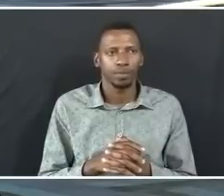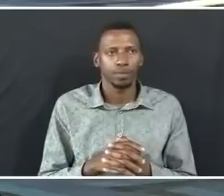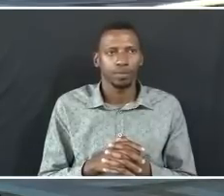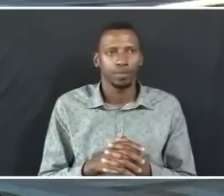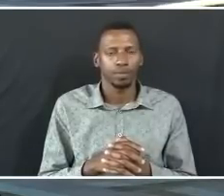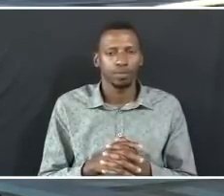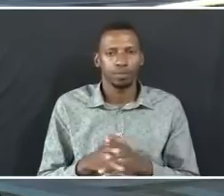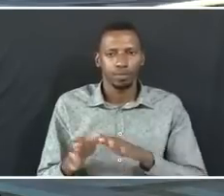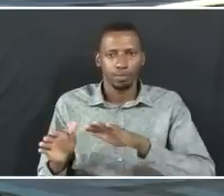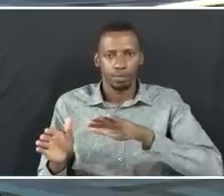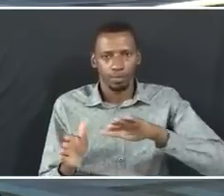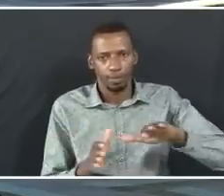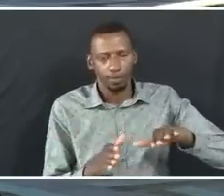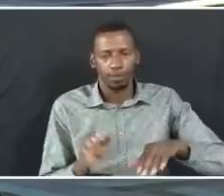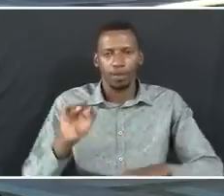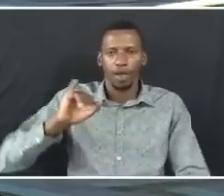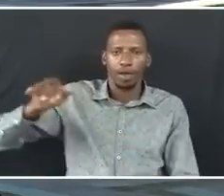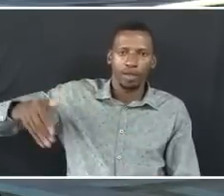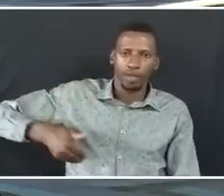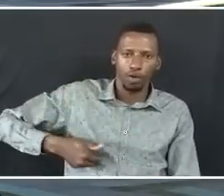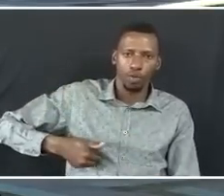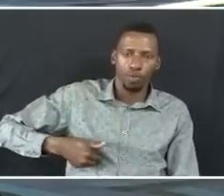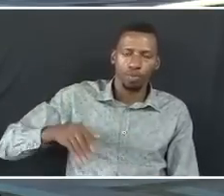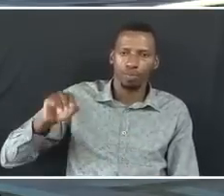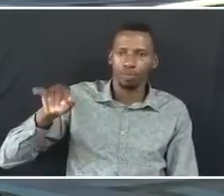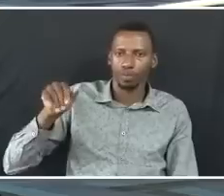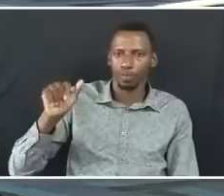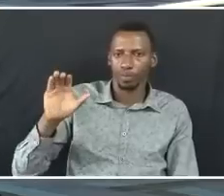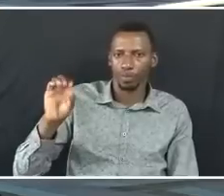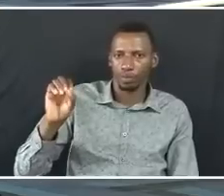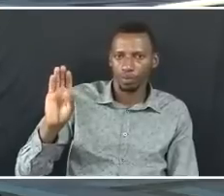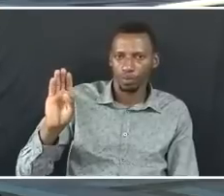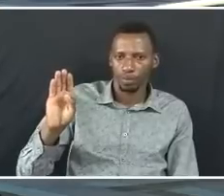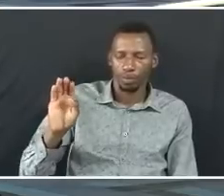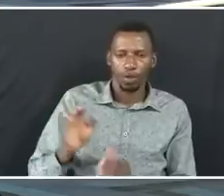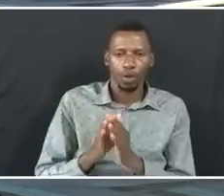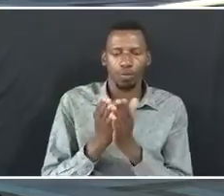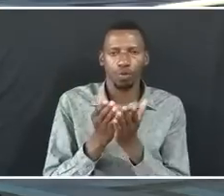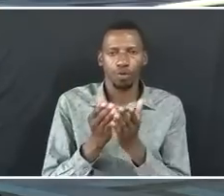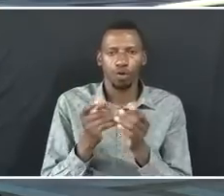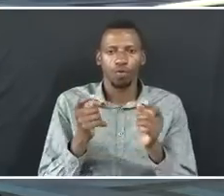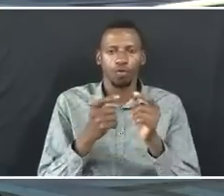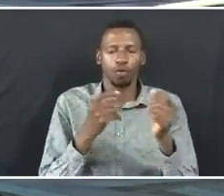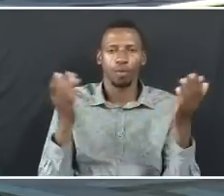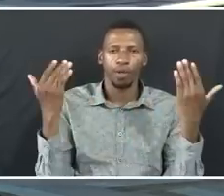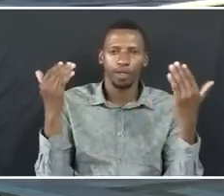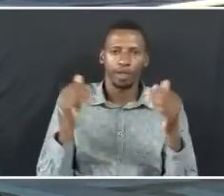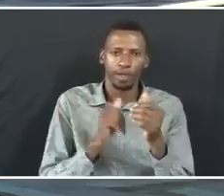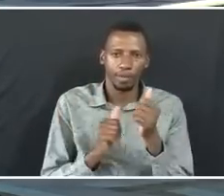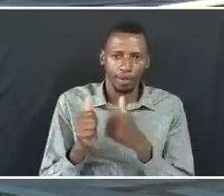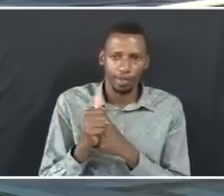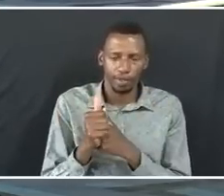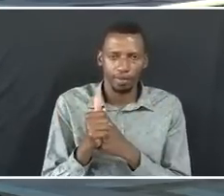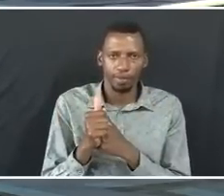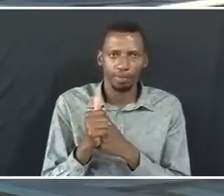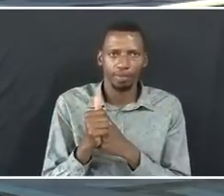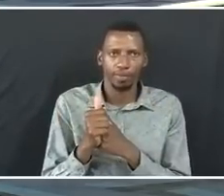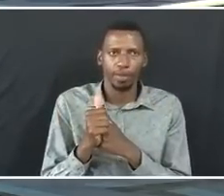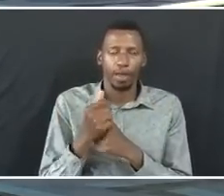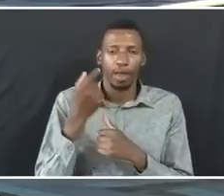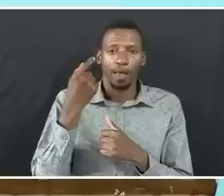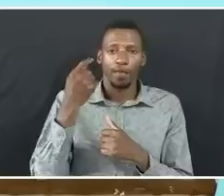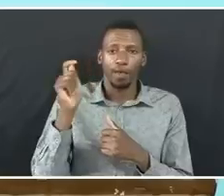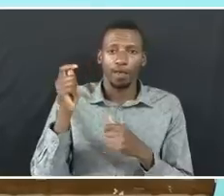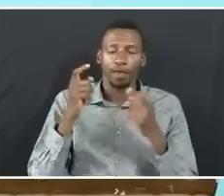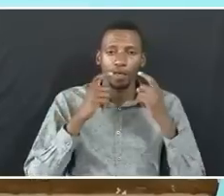Of Jacob, the book is From Eternity Past, page 136, paragraph 2. The sin of